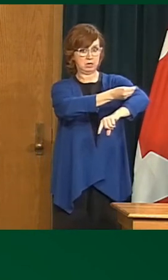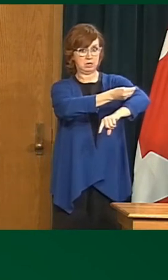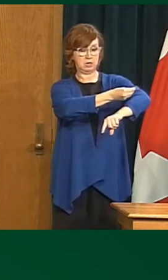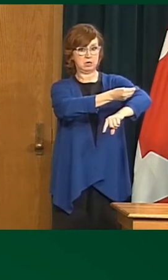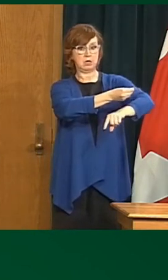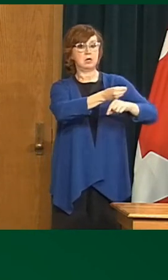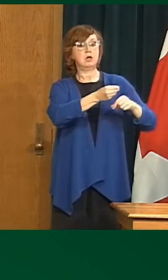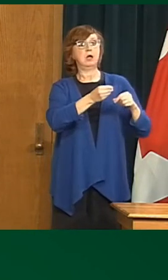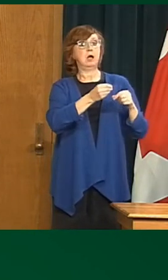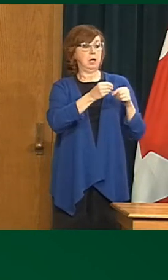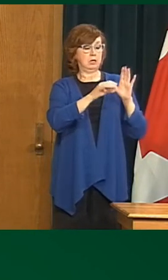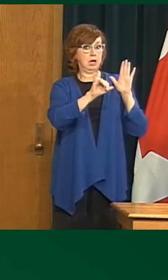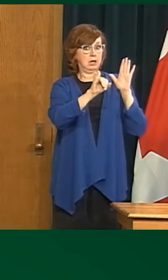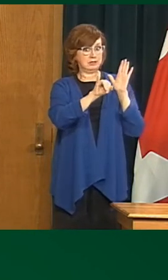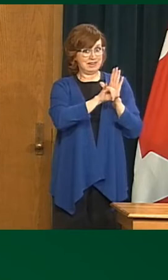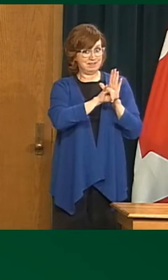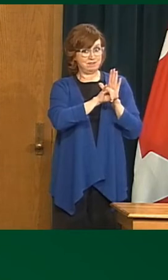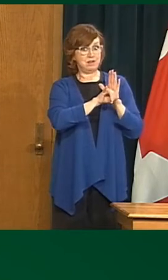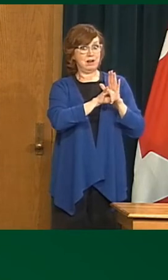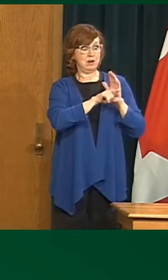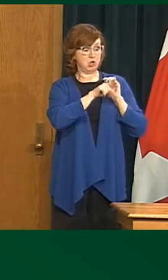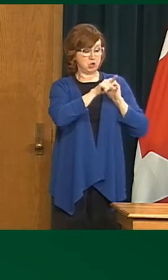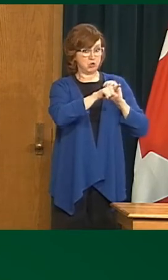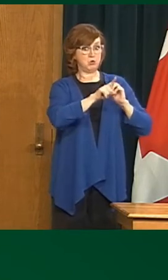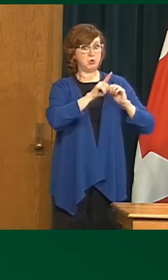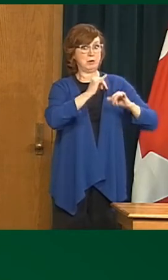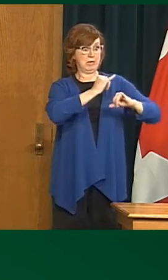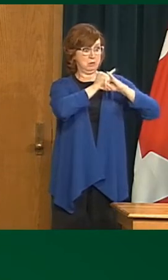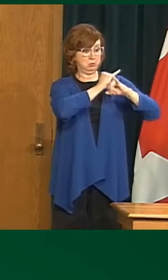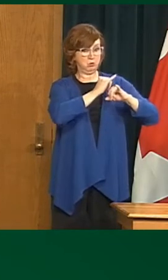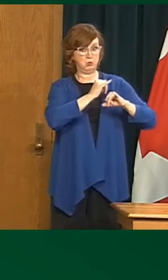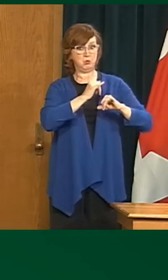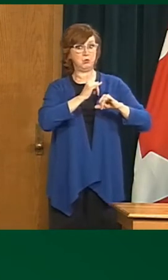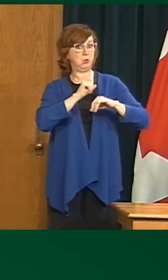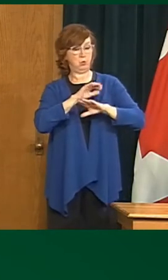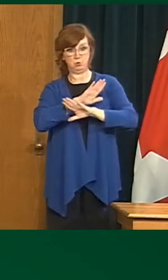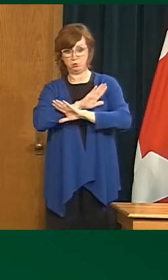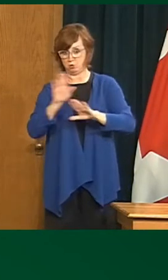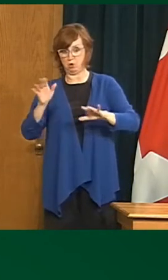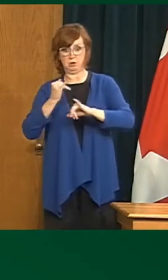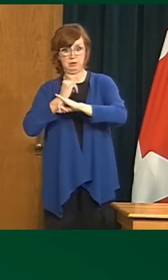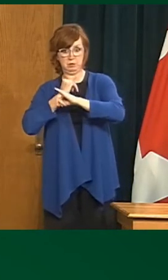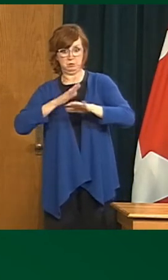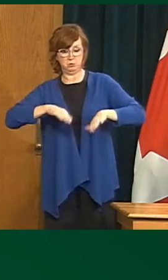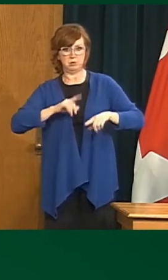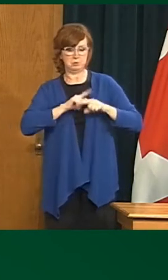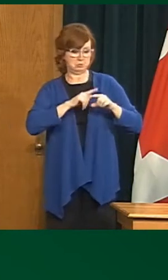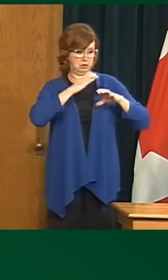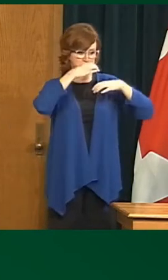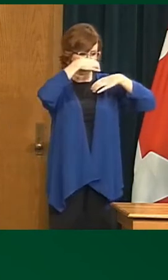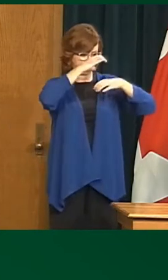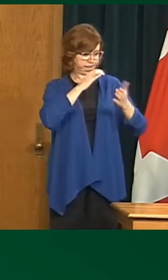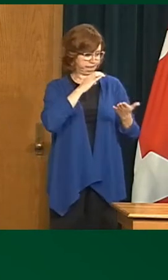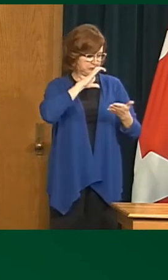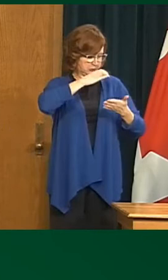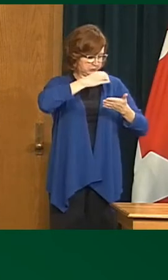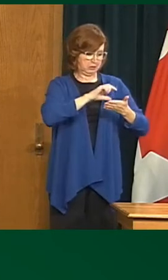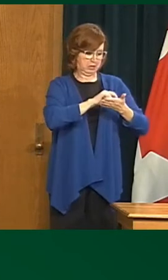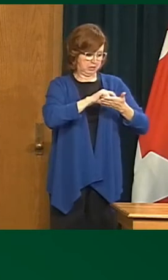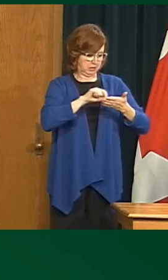be resistant to the disease. Yeah, I'll let Dr. Shahab speak to the bulk of this, but serological tests